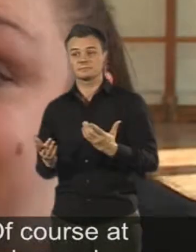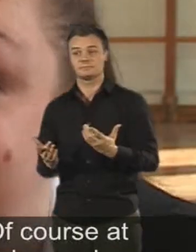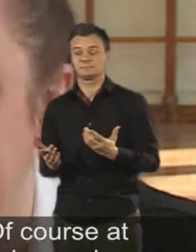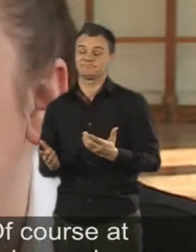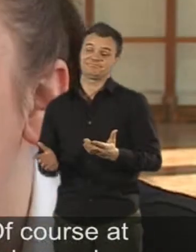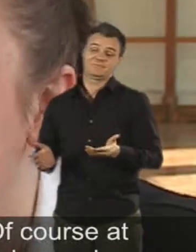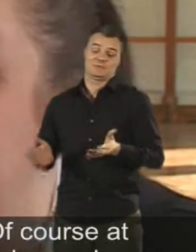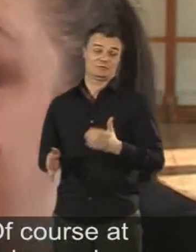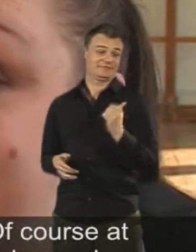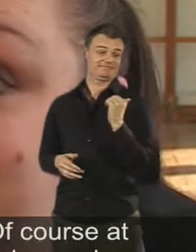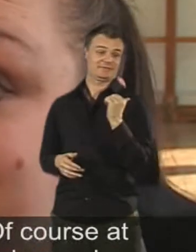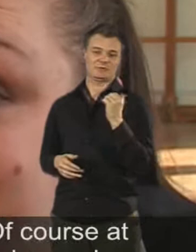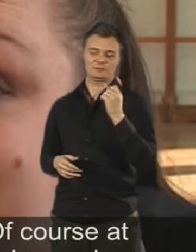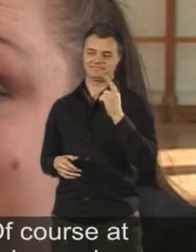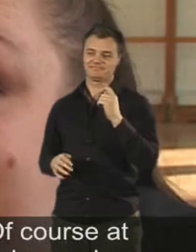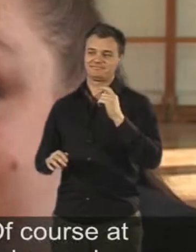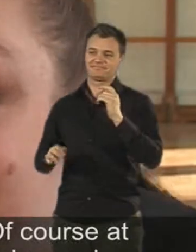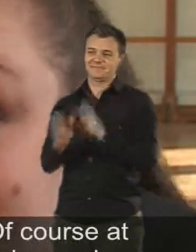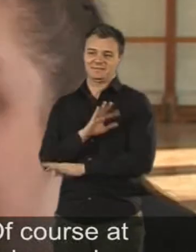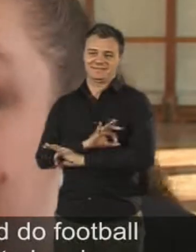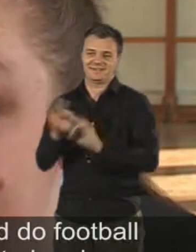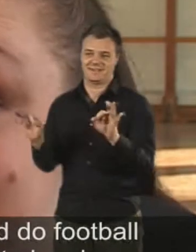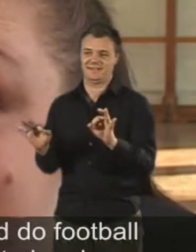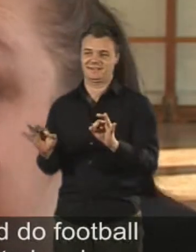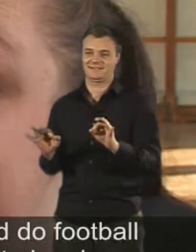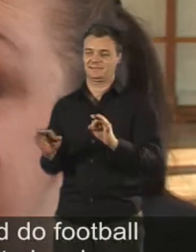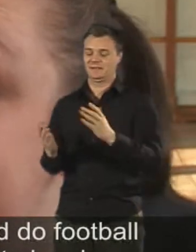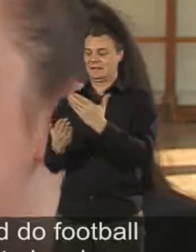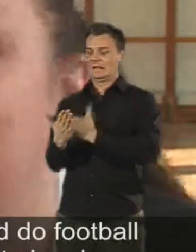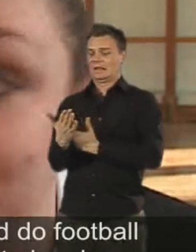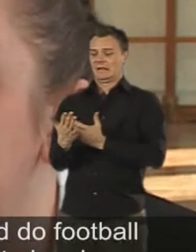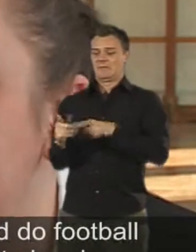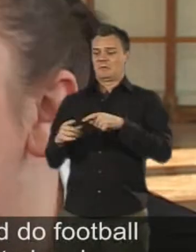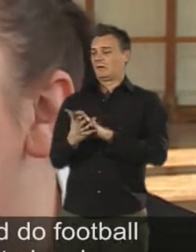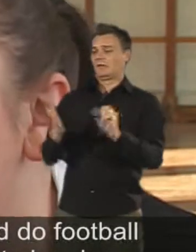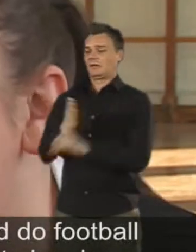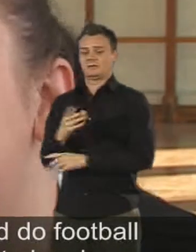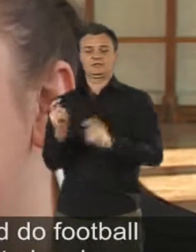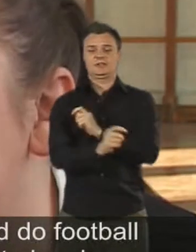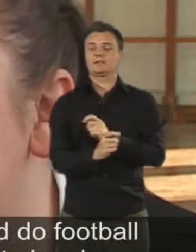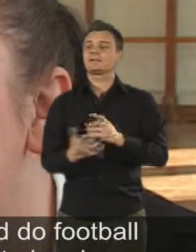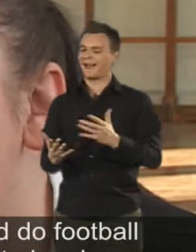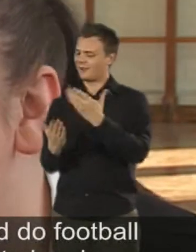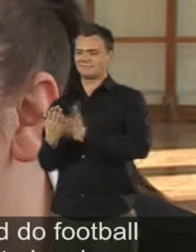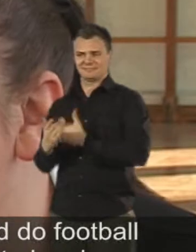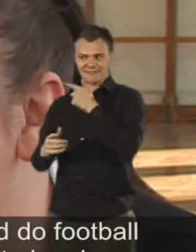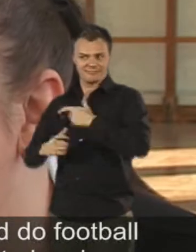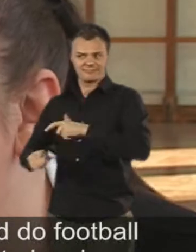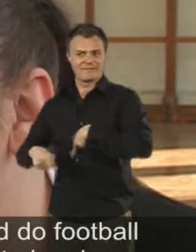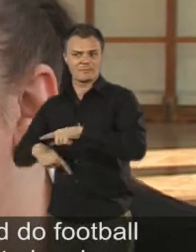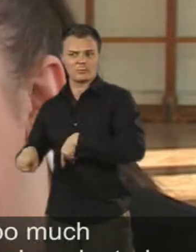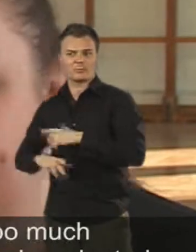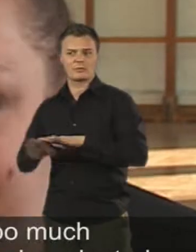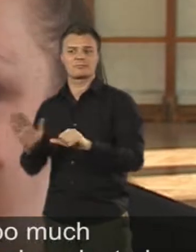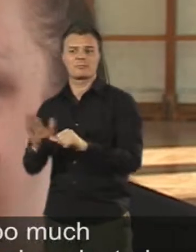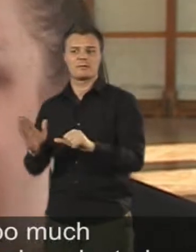course, at the time, inexperience meant that I changed what I was going to do. Now I would do football, no problem. But, you know, it